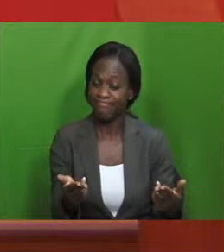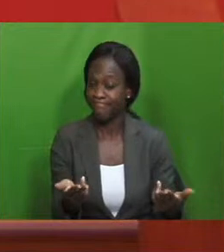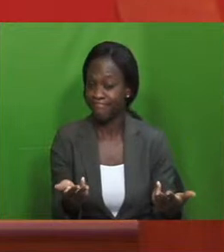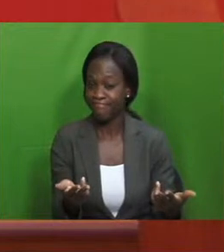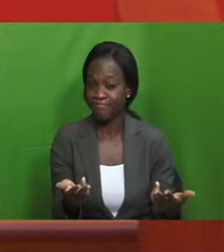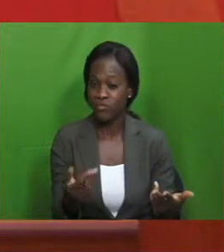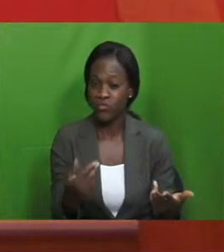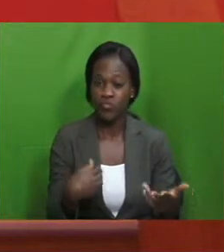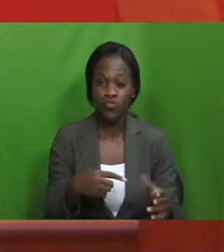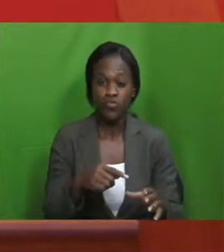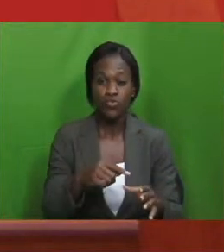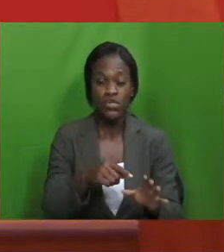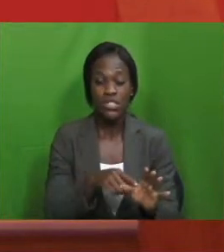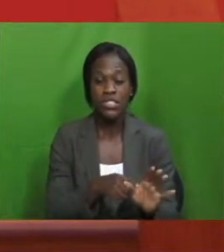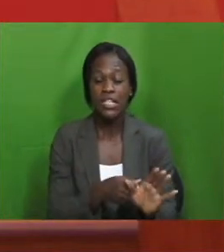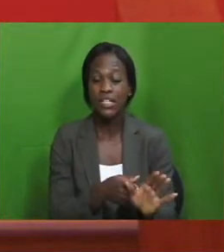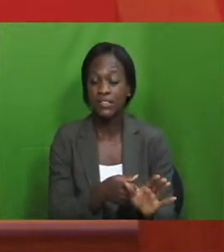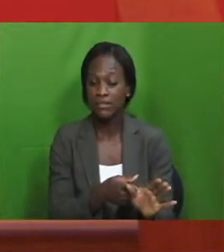we'll start with